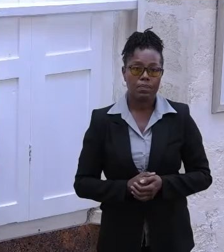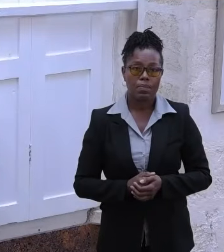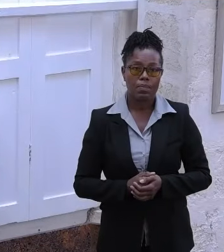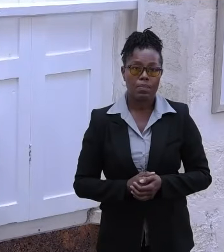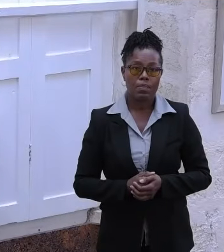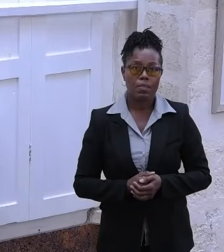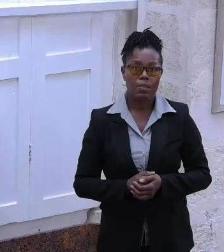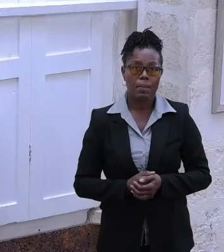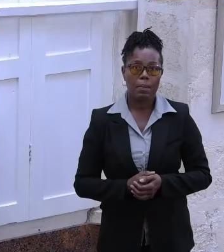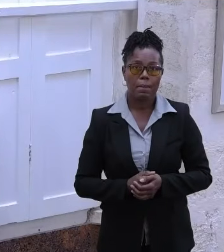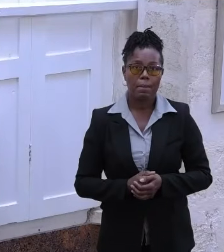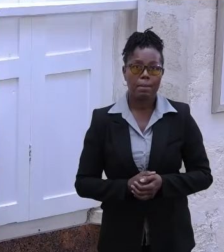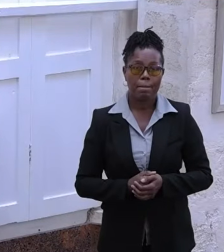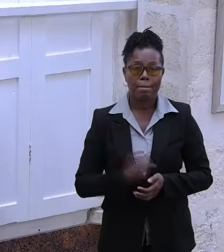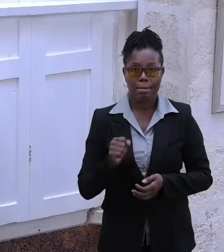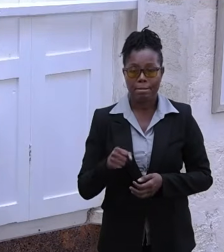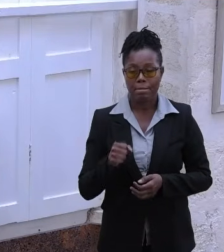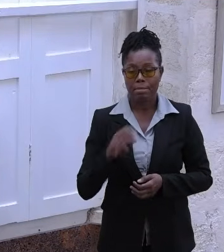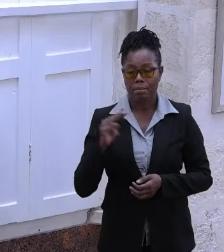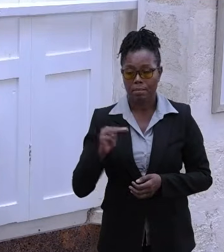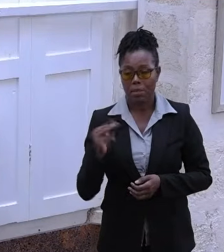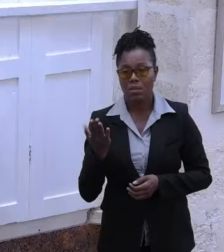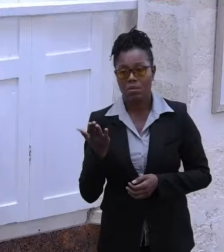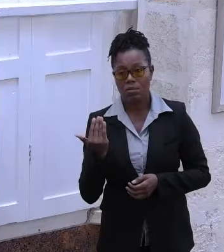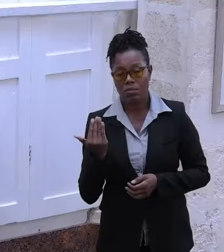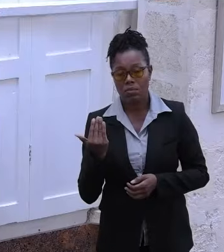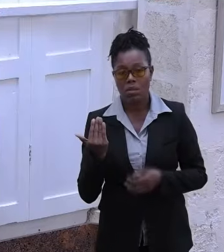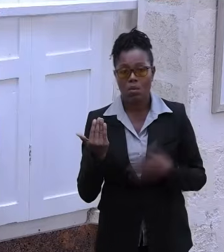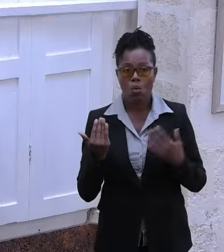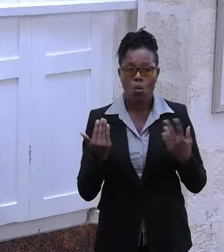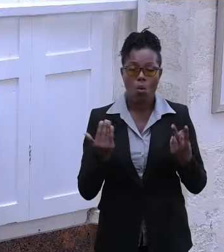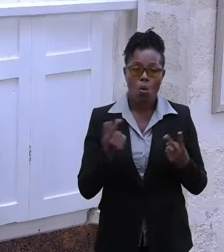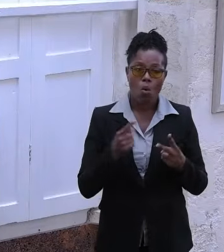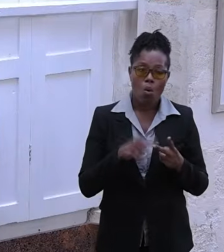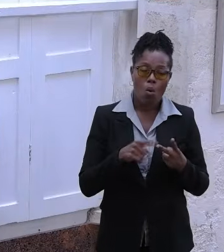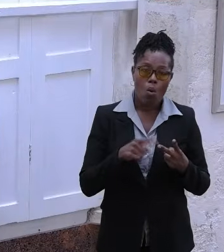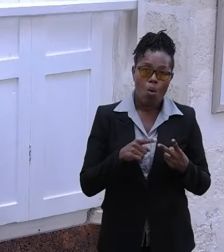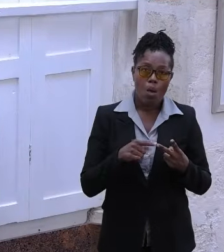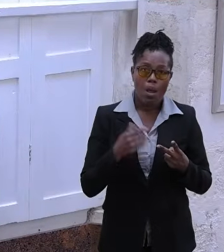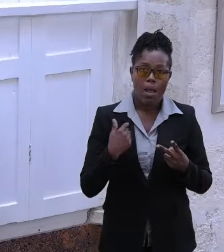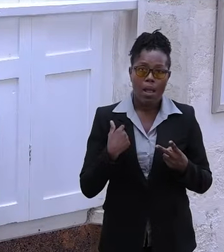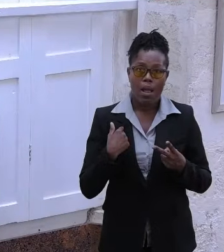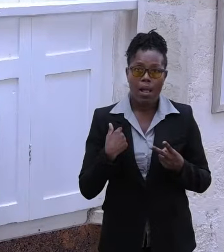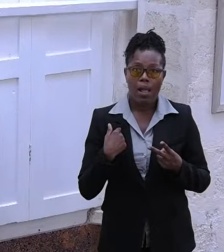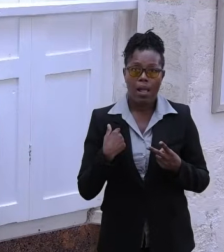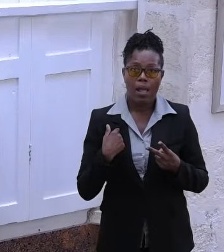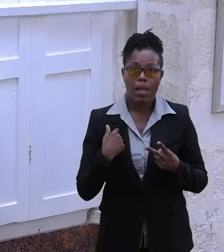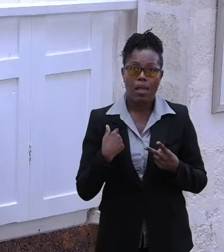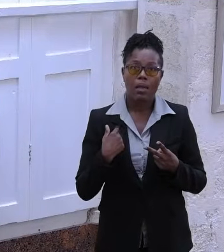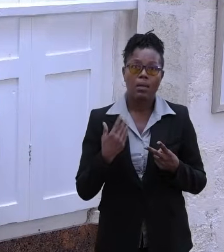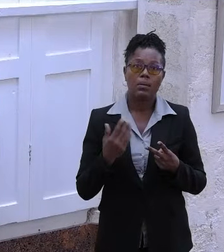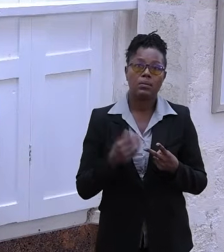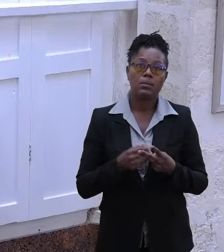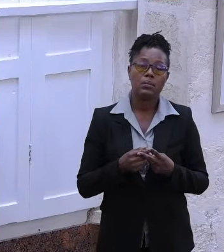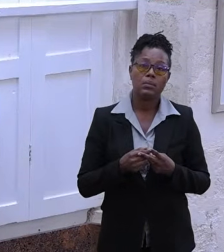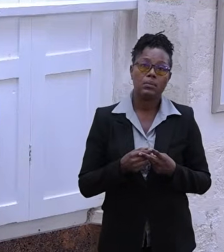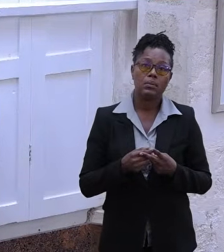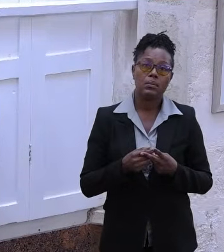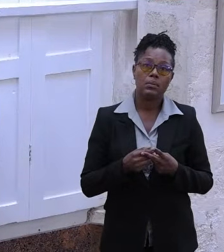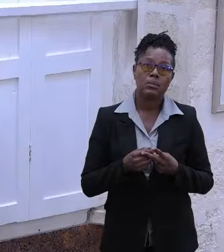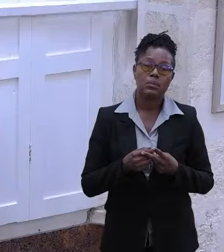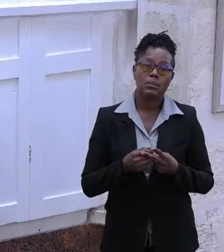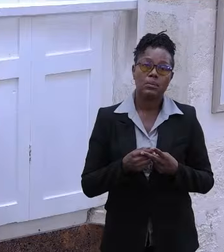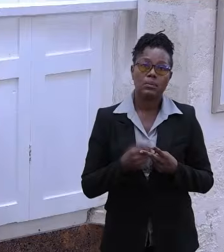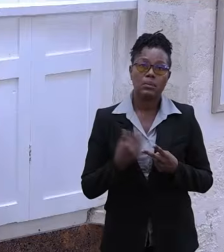Yeah, Monday the 15th, or, well, we have a number of ministers here, so Thursday, or Friday